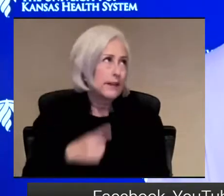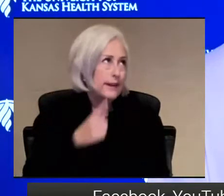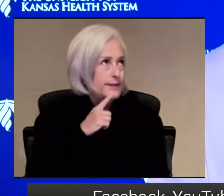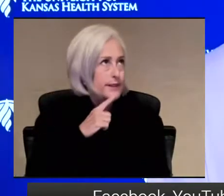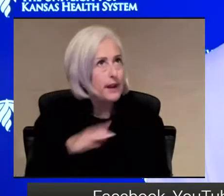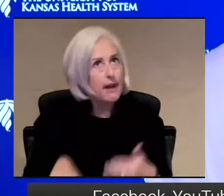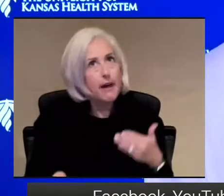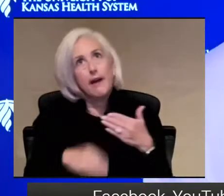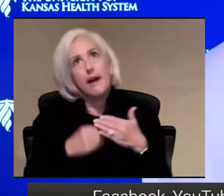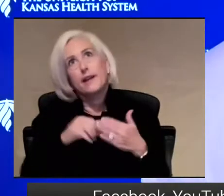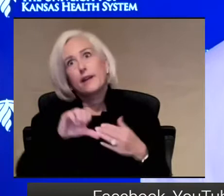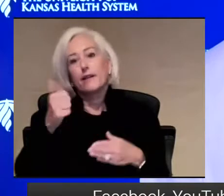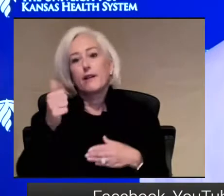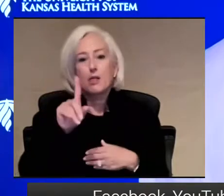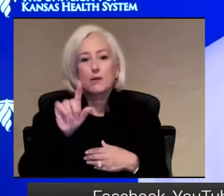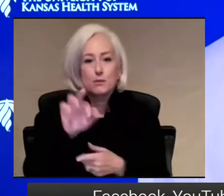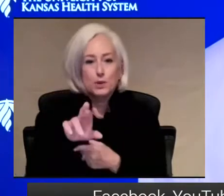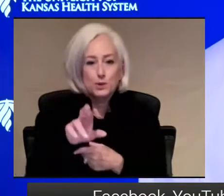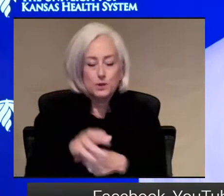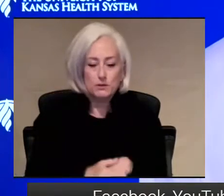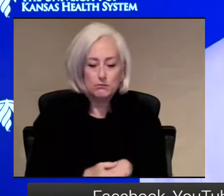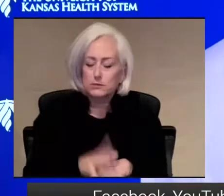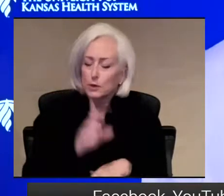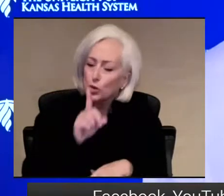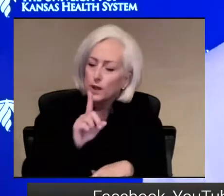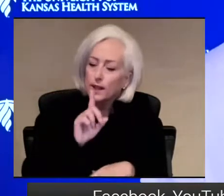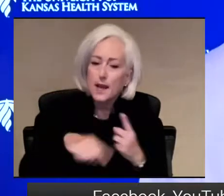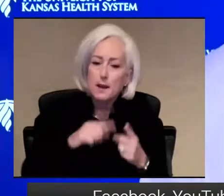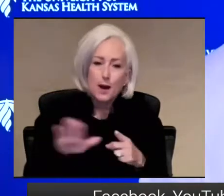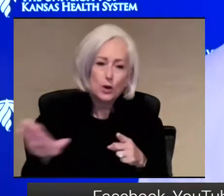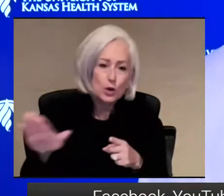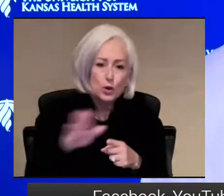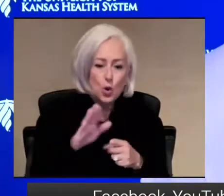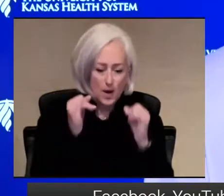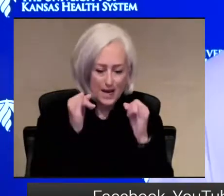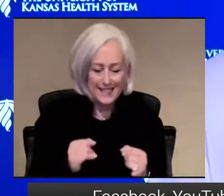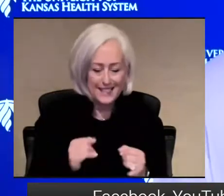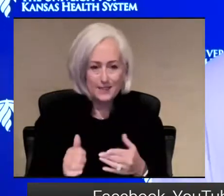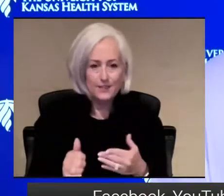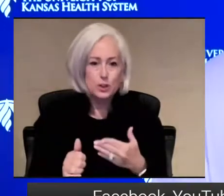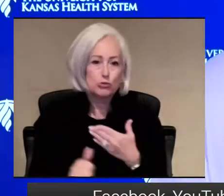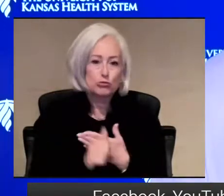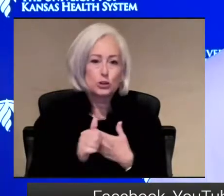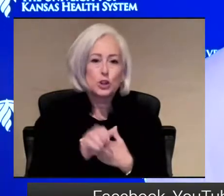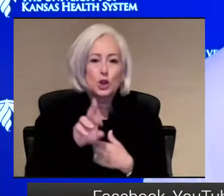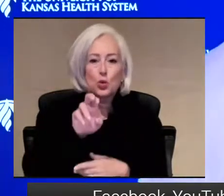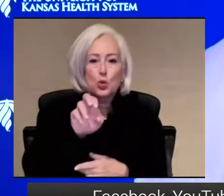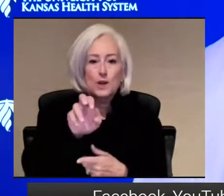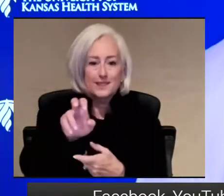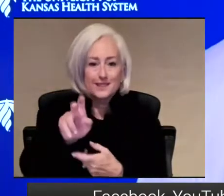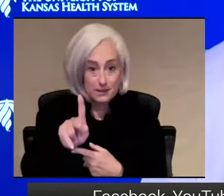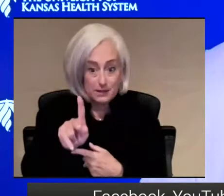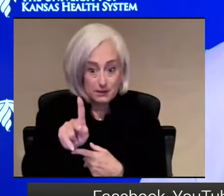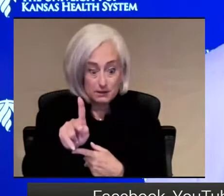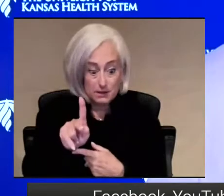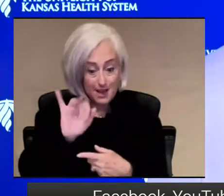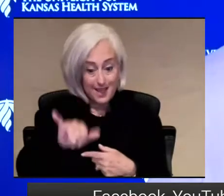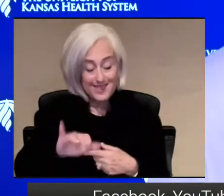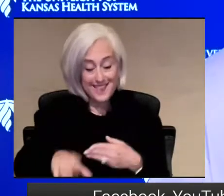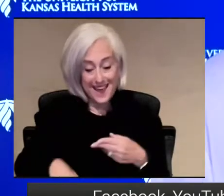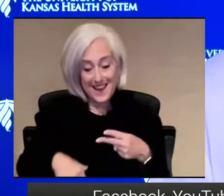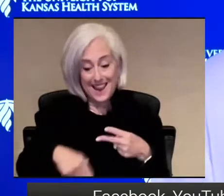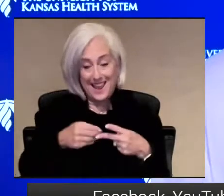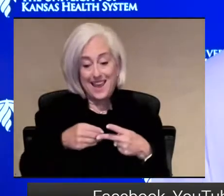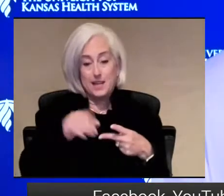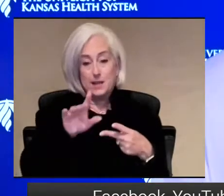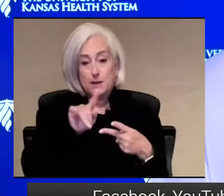really need to take in your individual account and risk, and we know that getting that extra booster 4 months or more